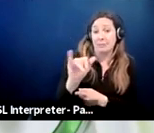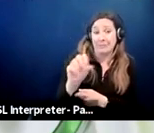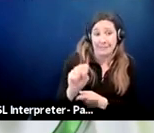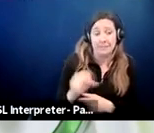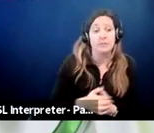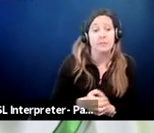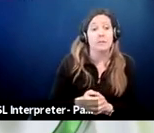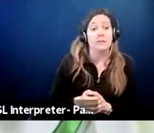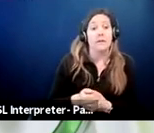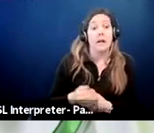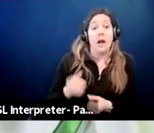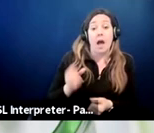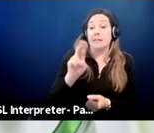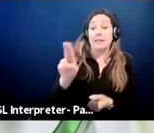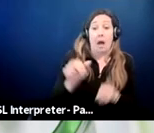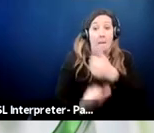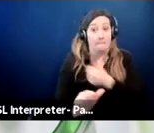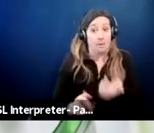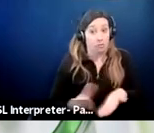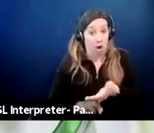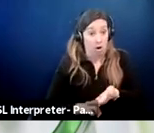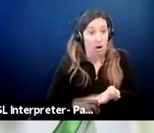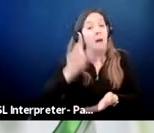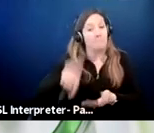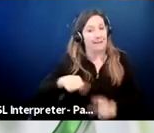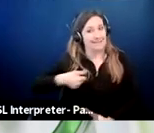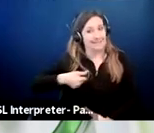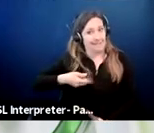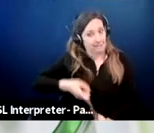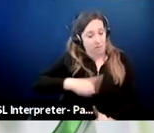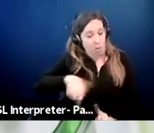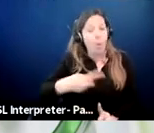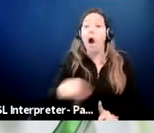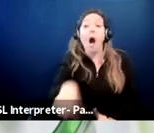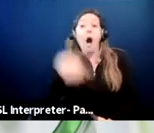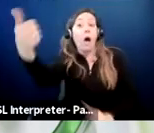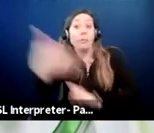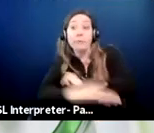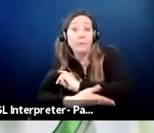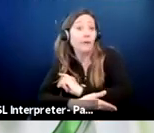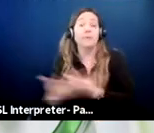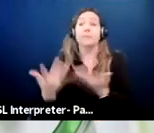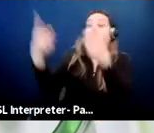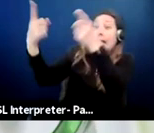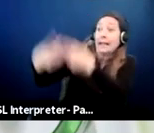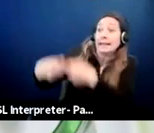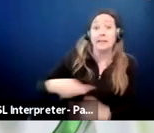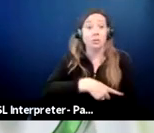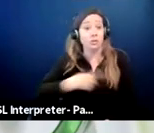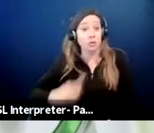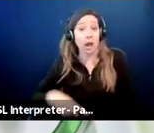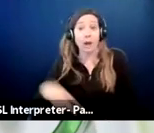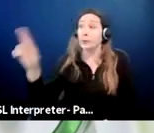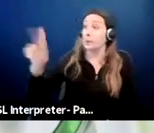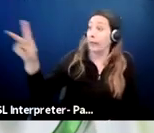Canadian subcontractors that you can claim. It can't be anyone outside of Canada. So if you've been doing developers in India, China, Ukraine, you'd not be able to